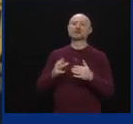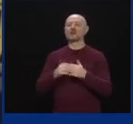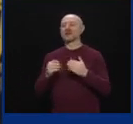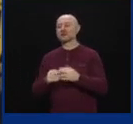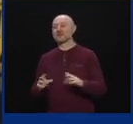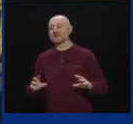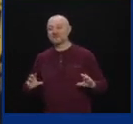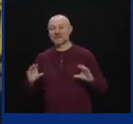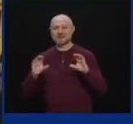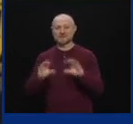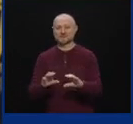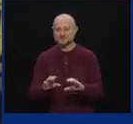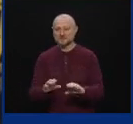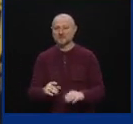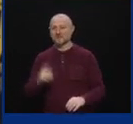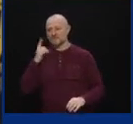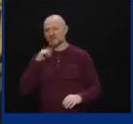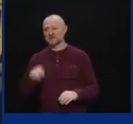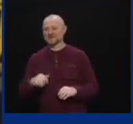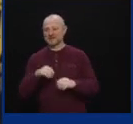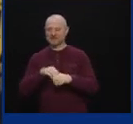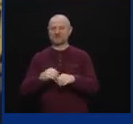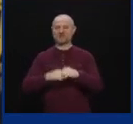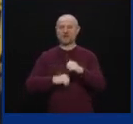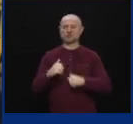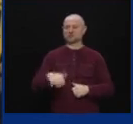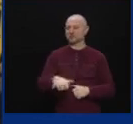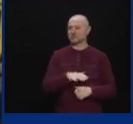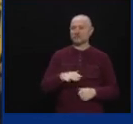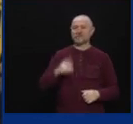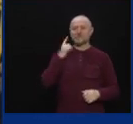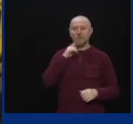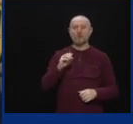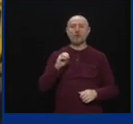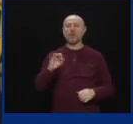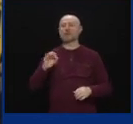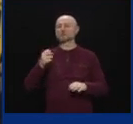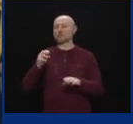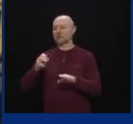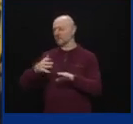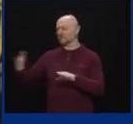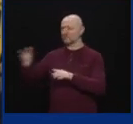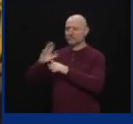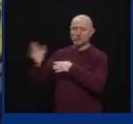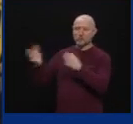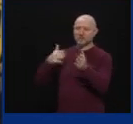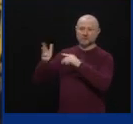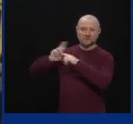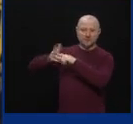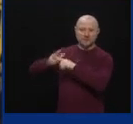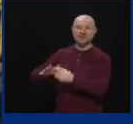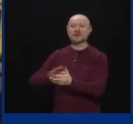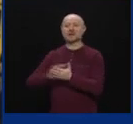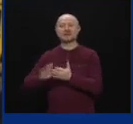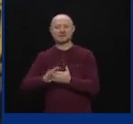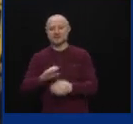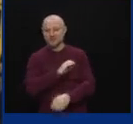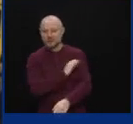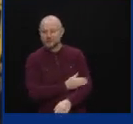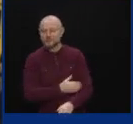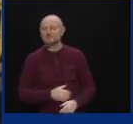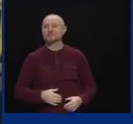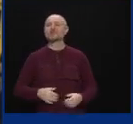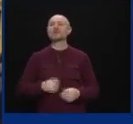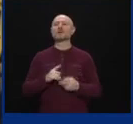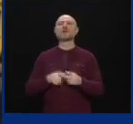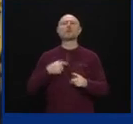this infrastructure, in the offshore wind, in clean energy, to make sure we never say we didn't have the resources